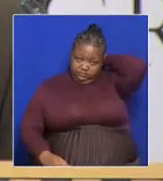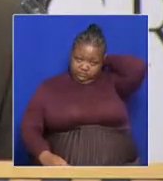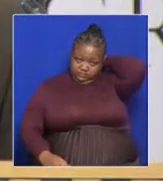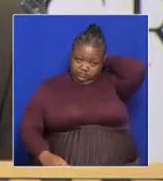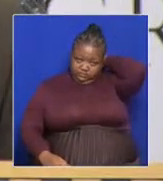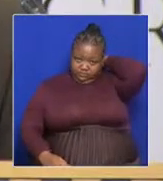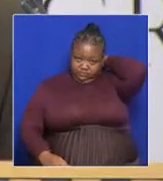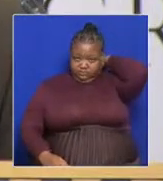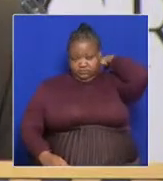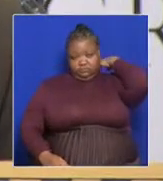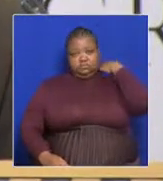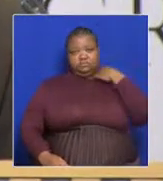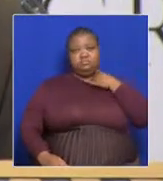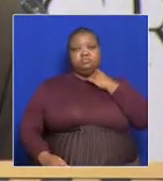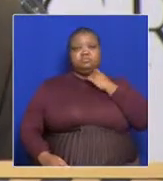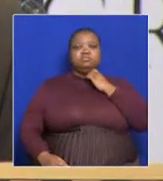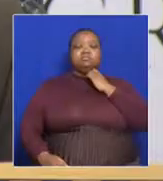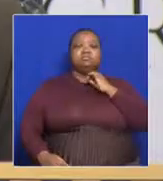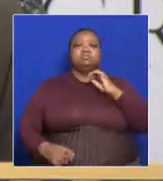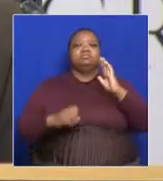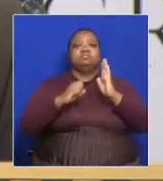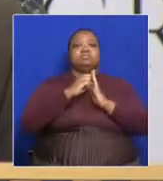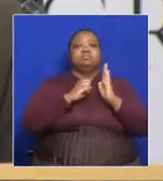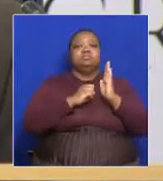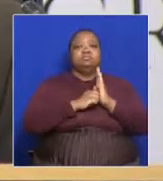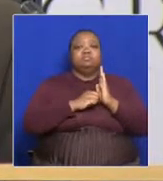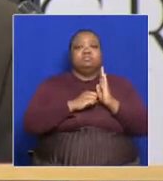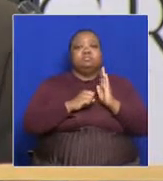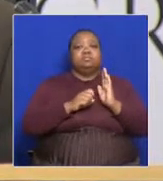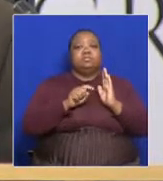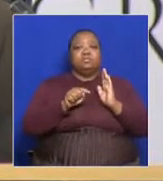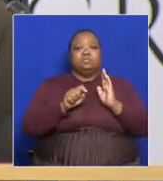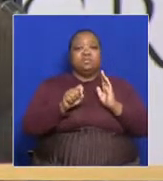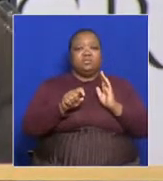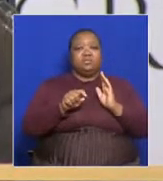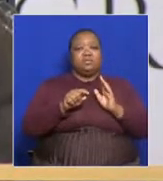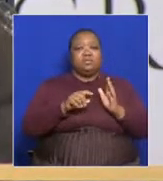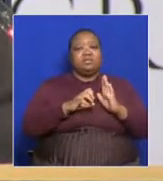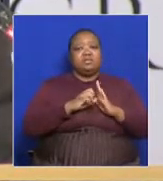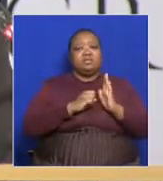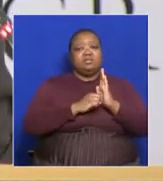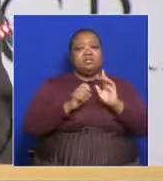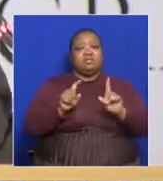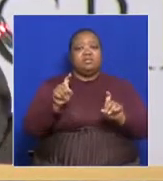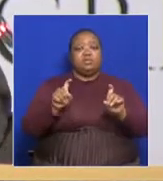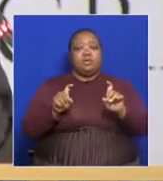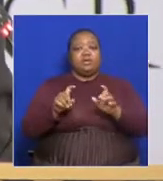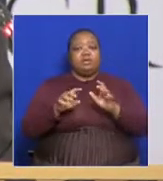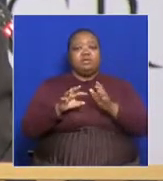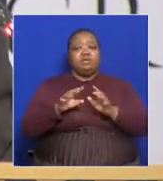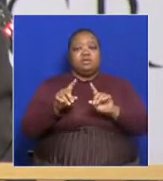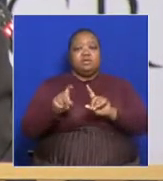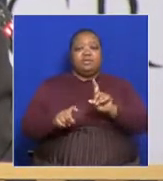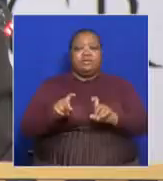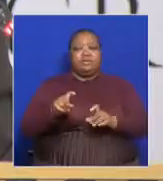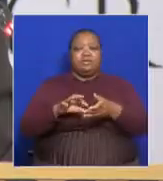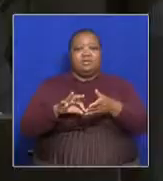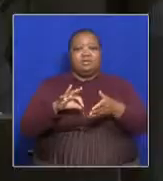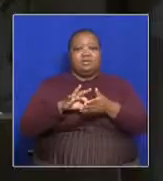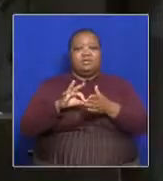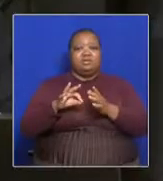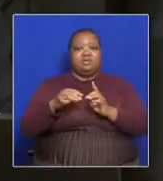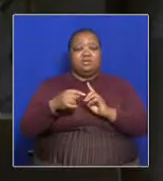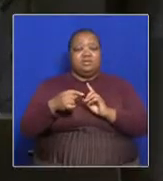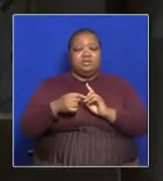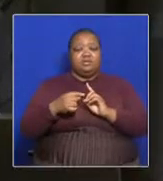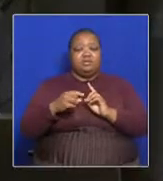statement I'm alluding to. I'm alluding to the statement that is filed in the inquiry and signed by Sergeant Govender. Well, I'm looking at